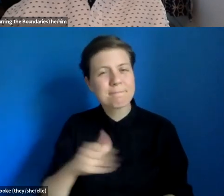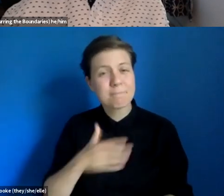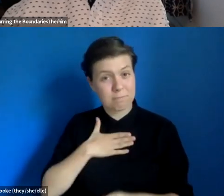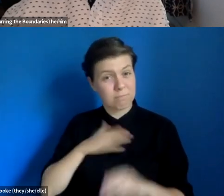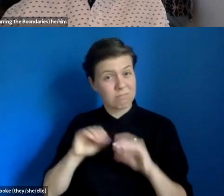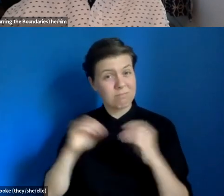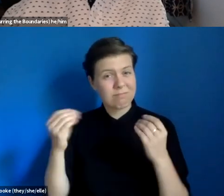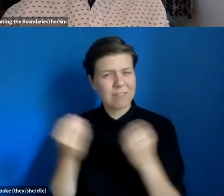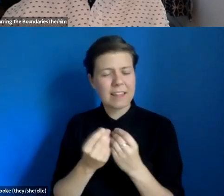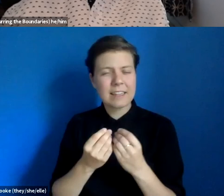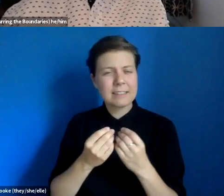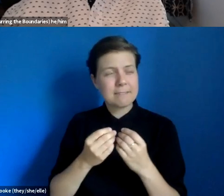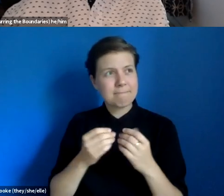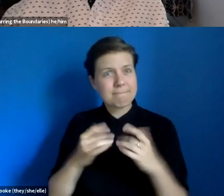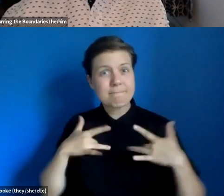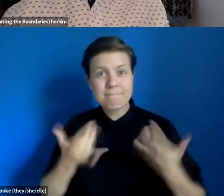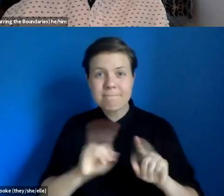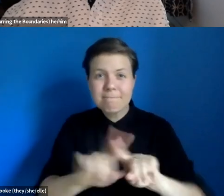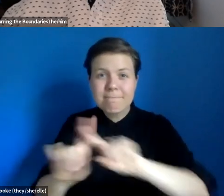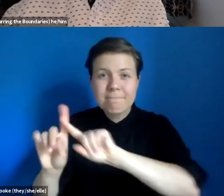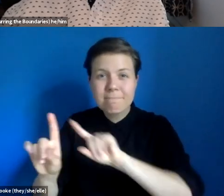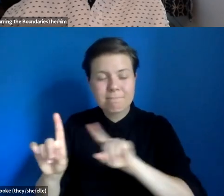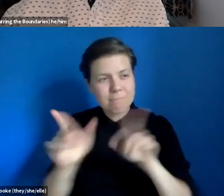our events this summer was just